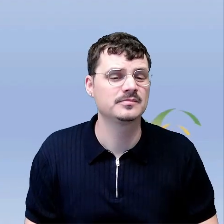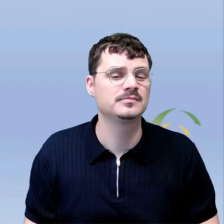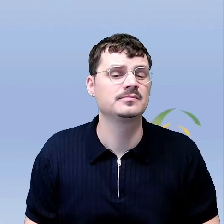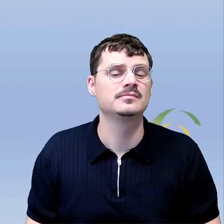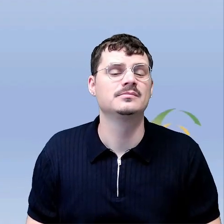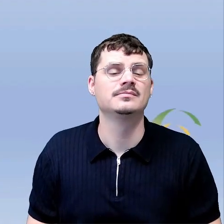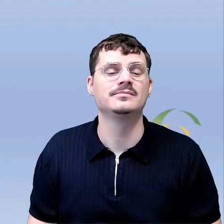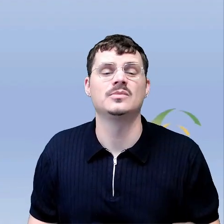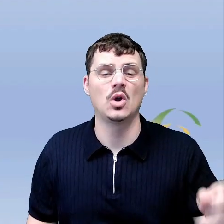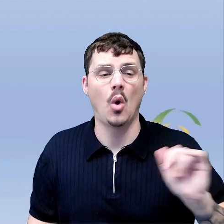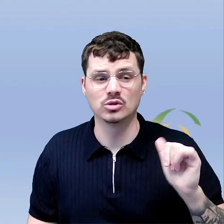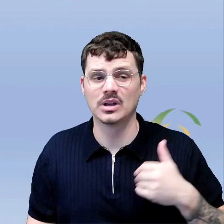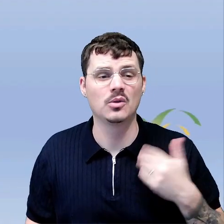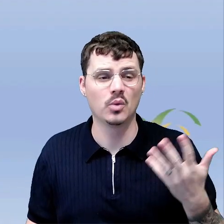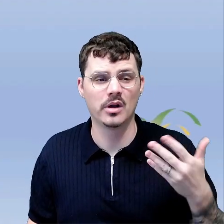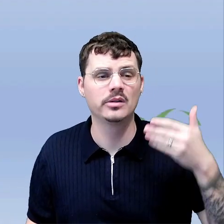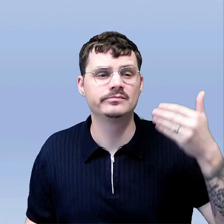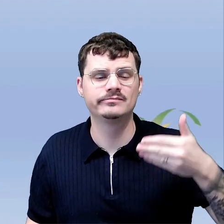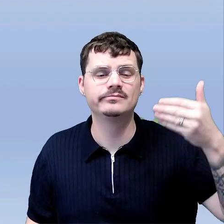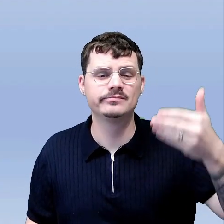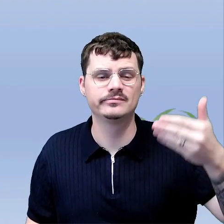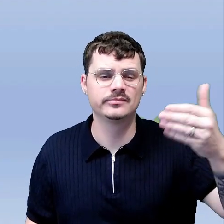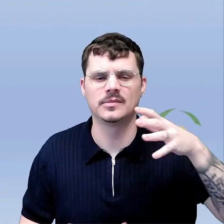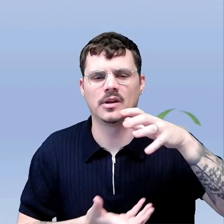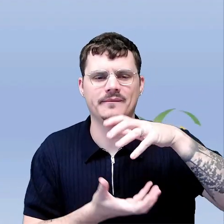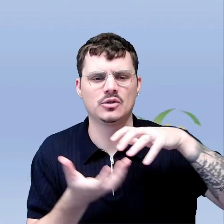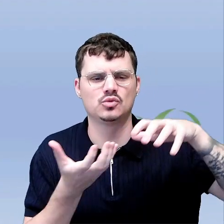He also had episodes of confusion,